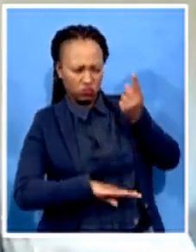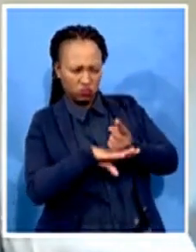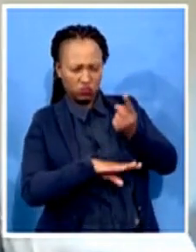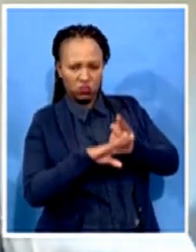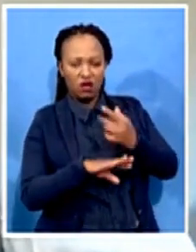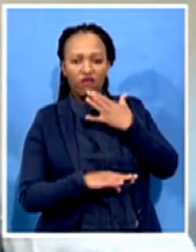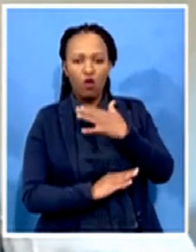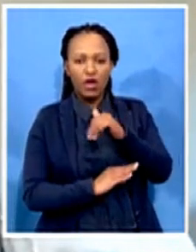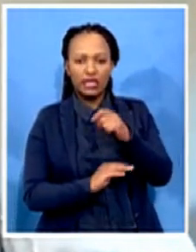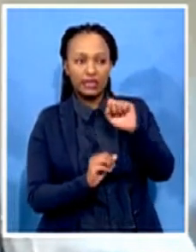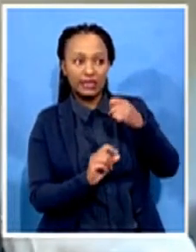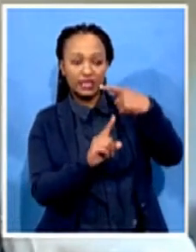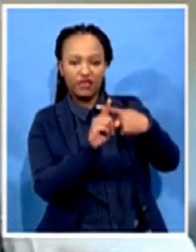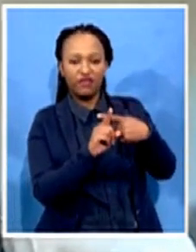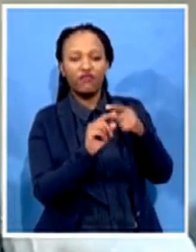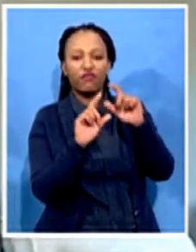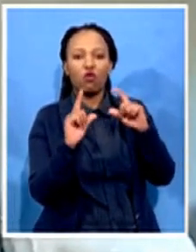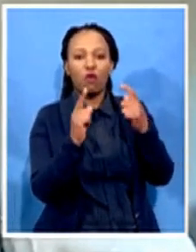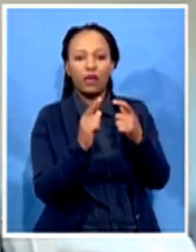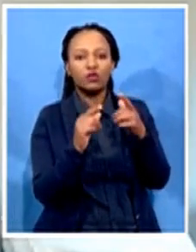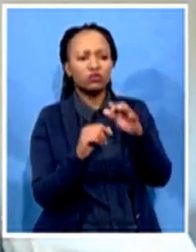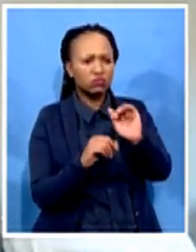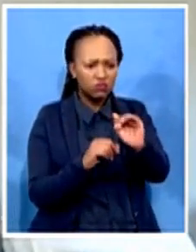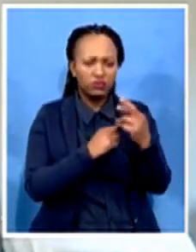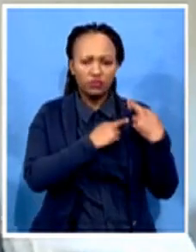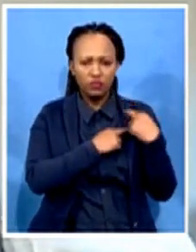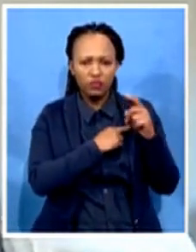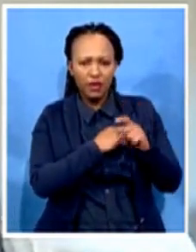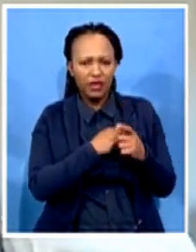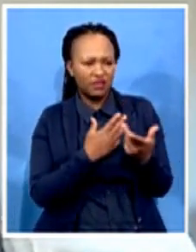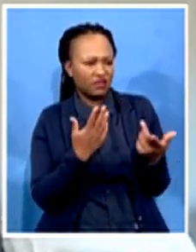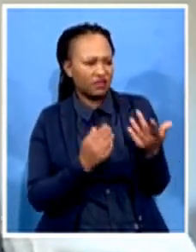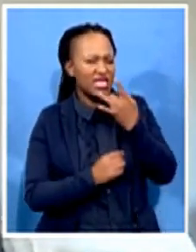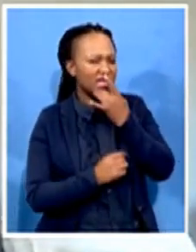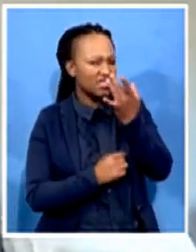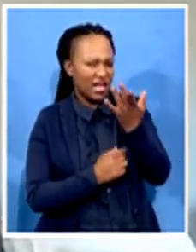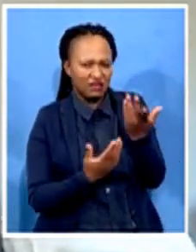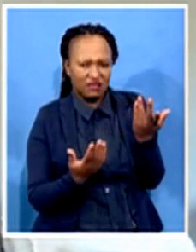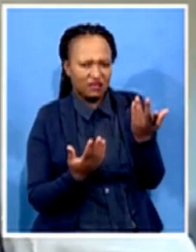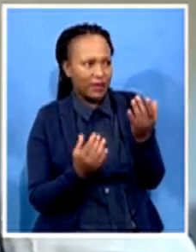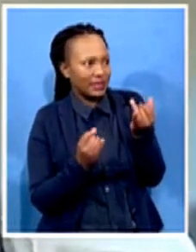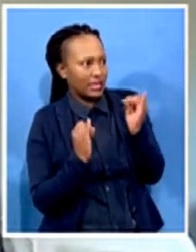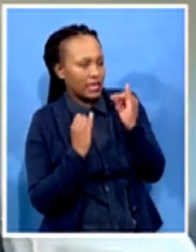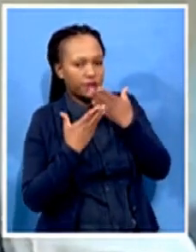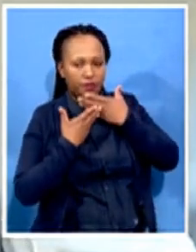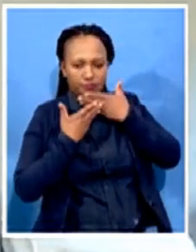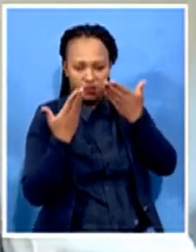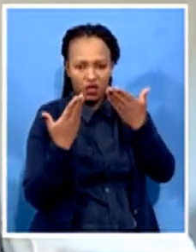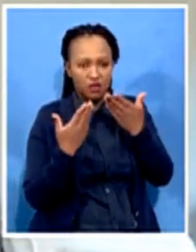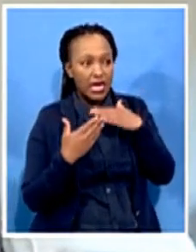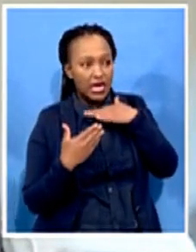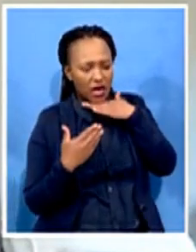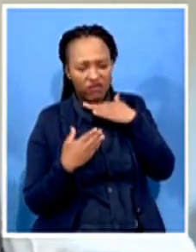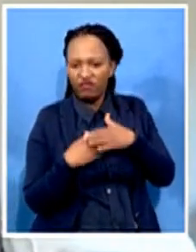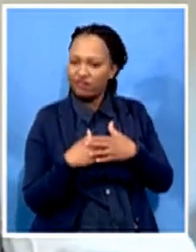really hold them accountable. I mean, this is an insult, and this is by far not enough. And this is just,